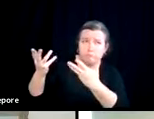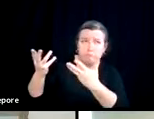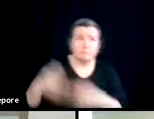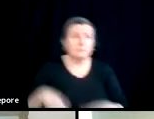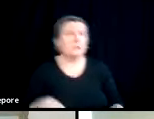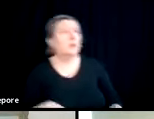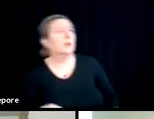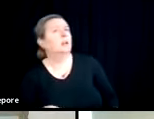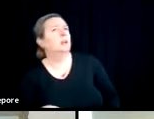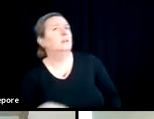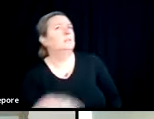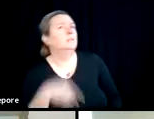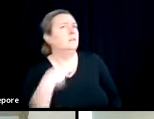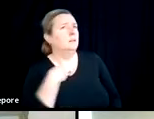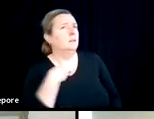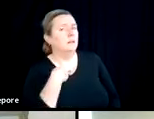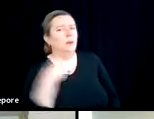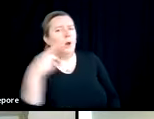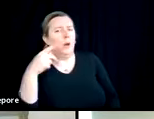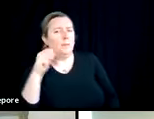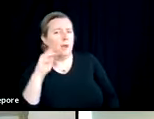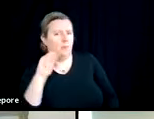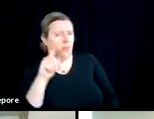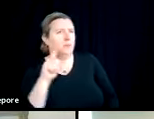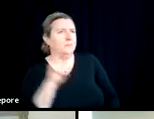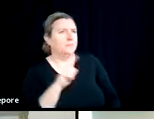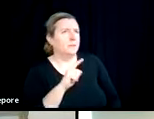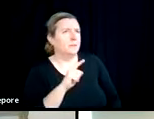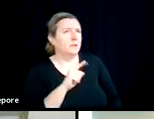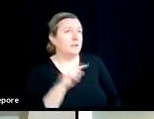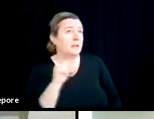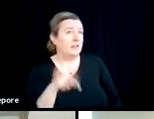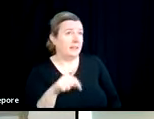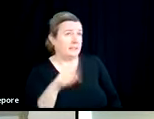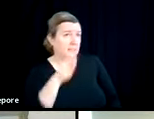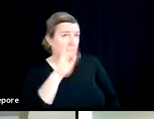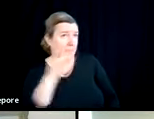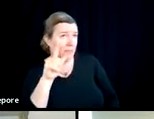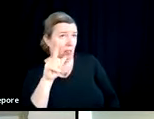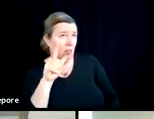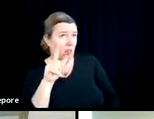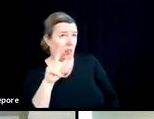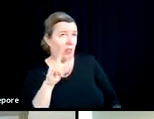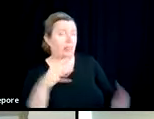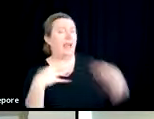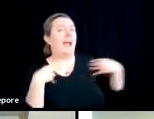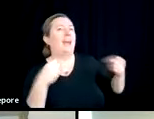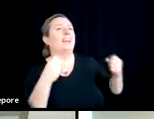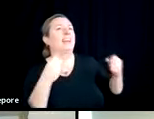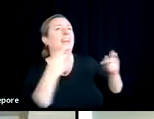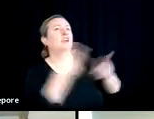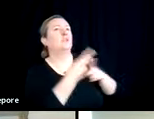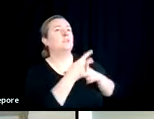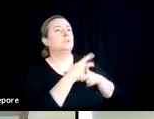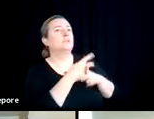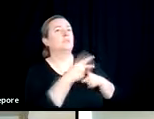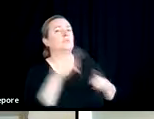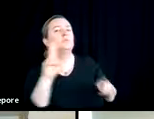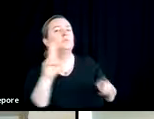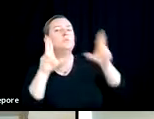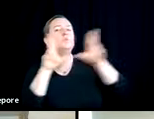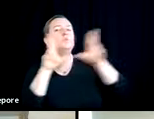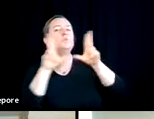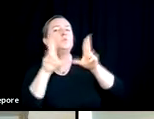I could say is this was a bill that the healthcare unions felt very strongly about. And I spoke